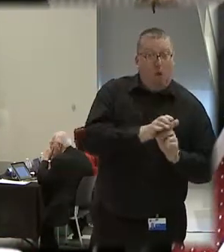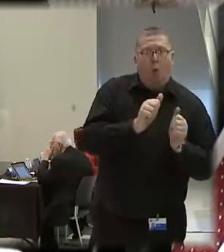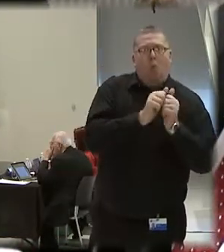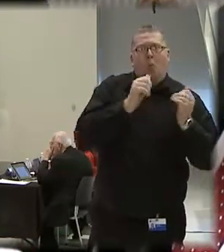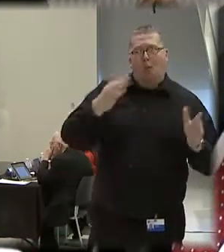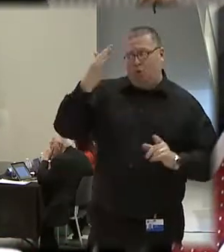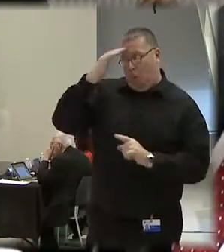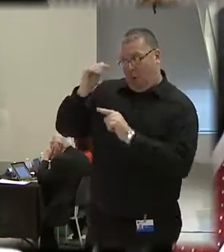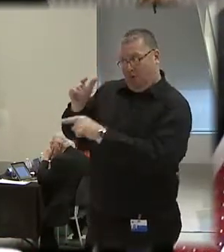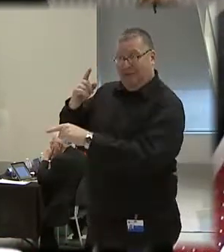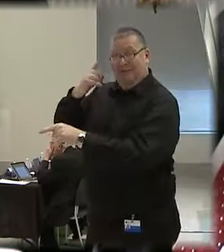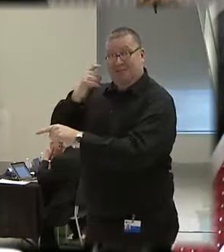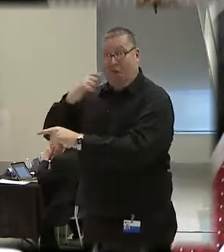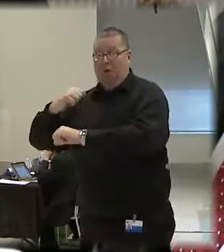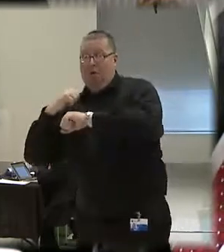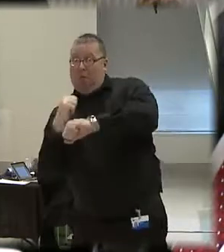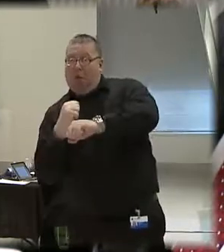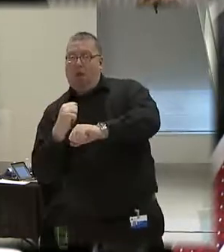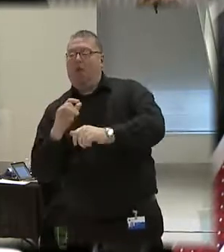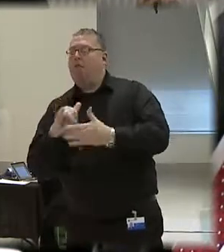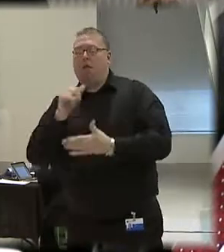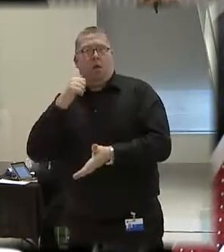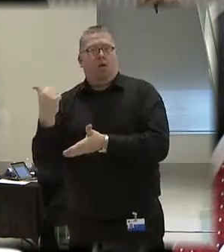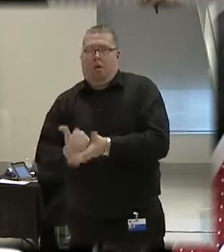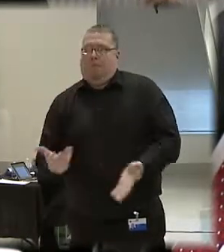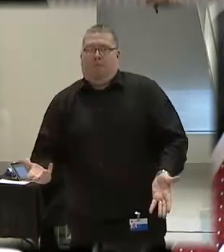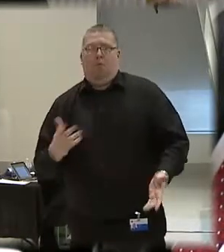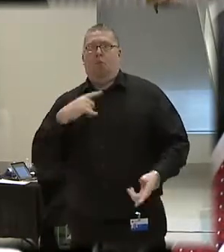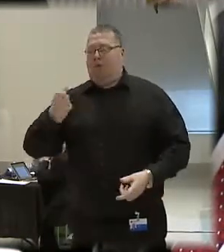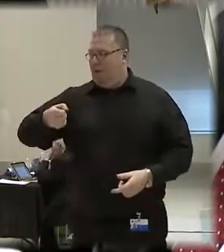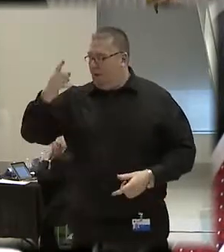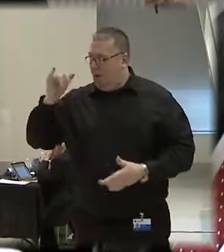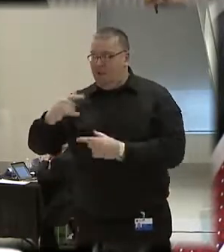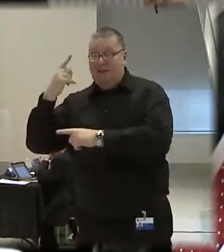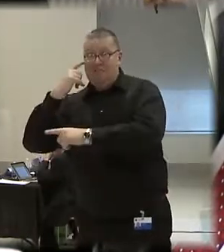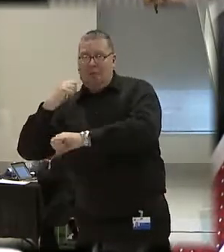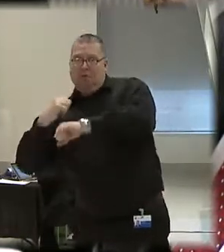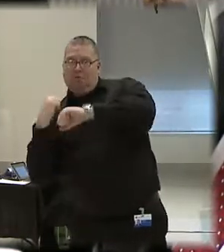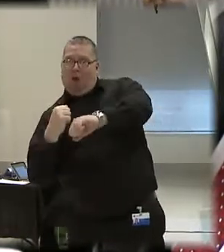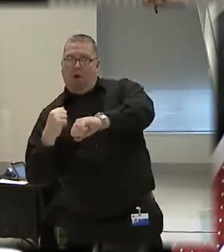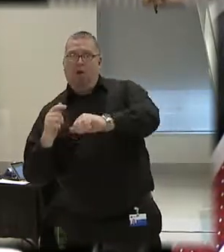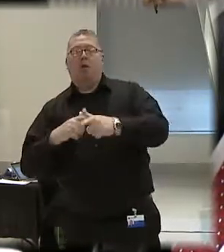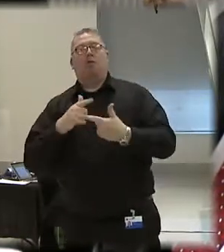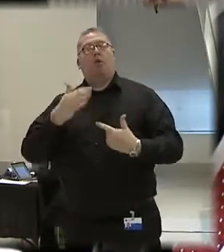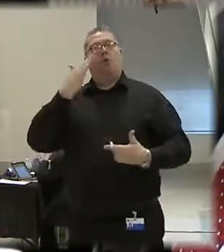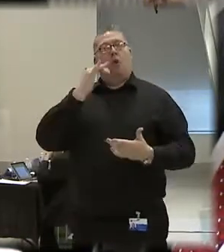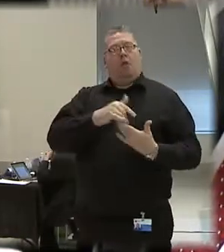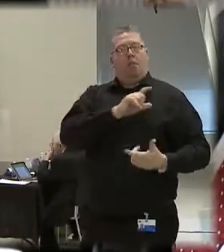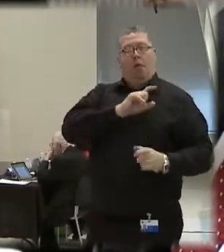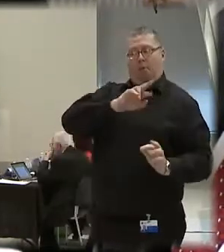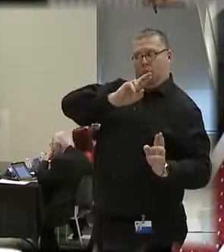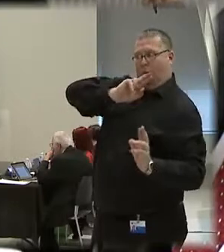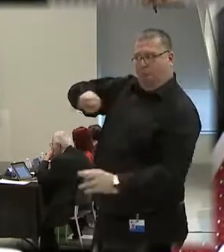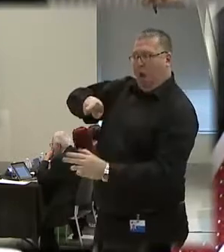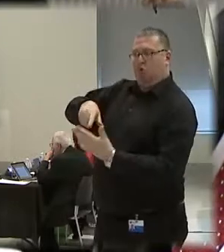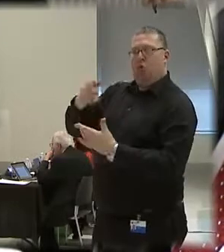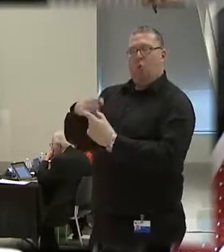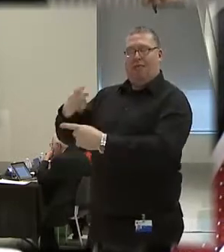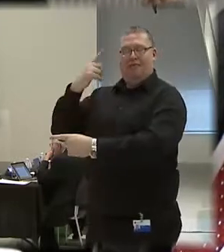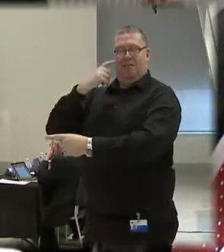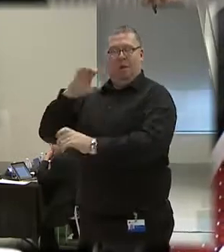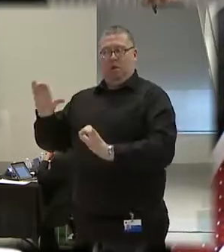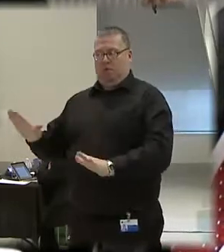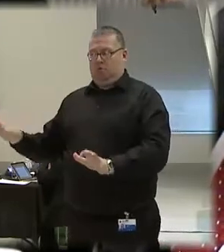context is not helpful. You need to understand the level of force and even the type of force an officer used in context to what the suspect